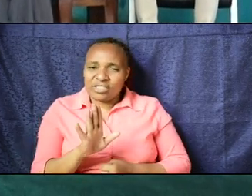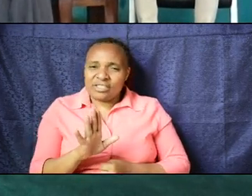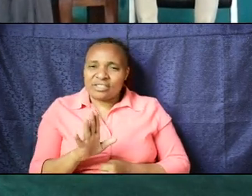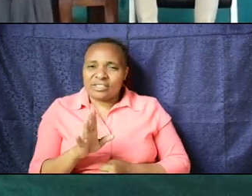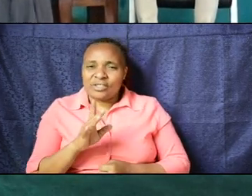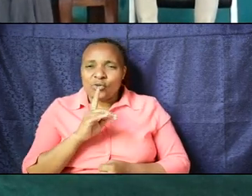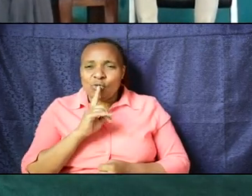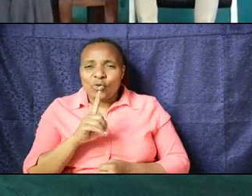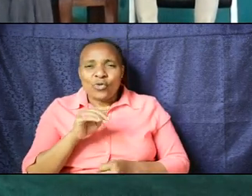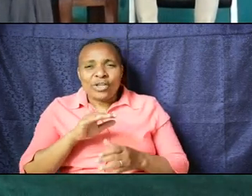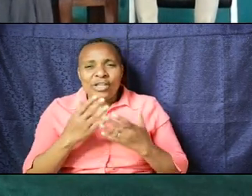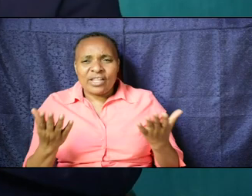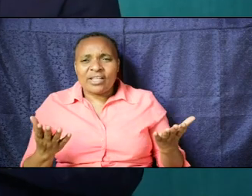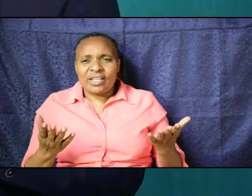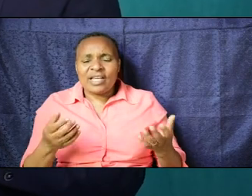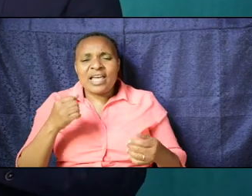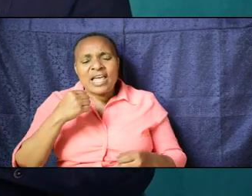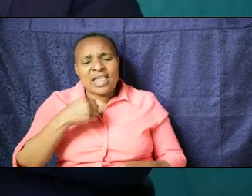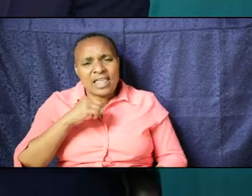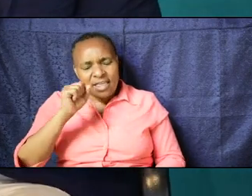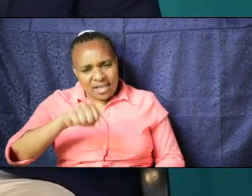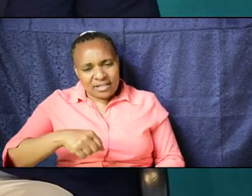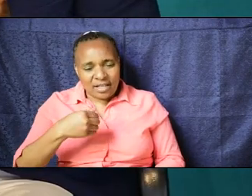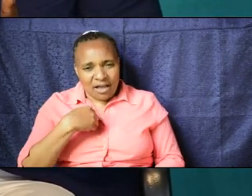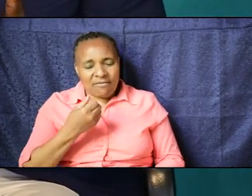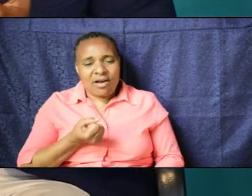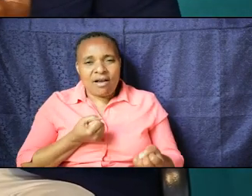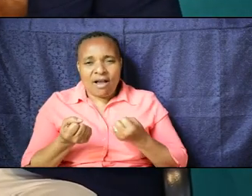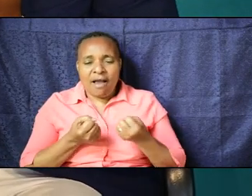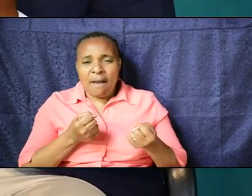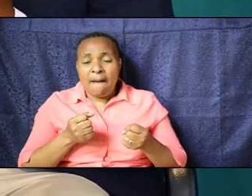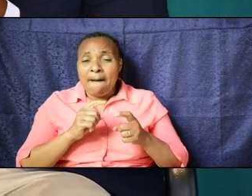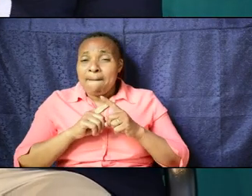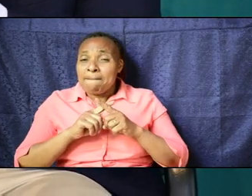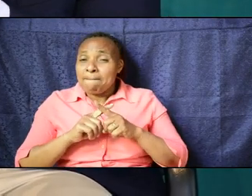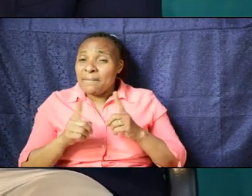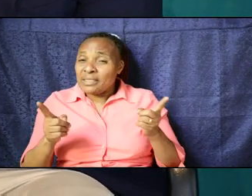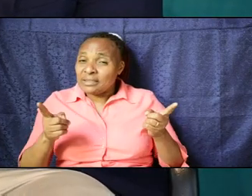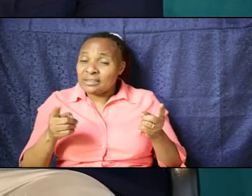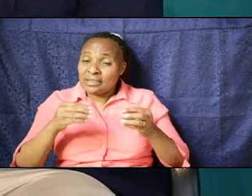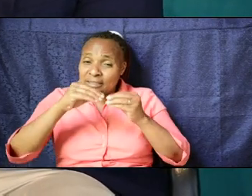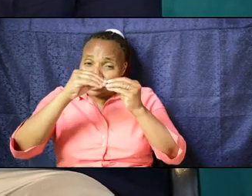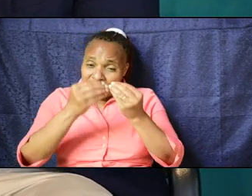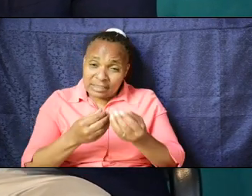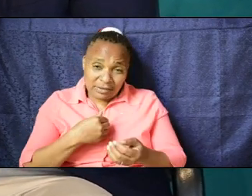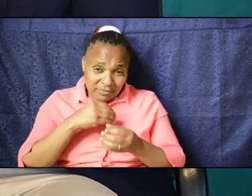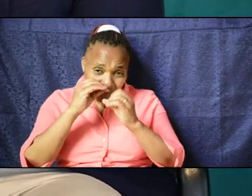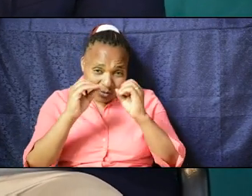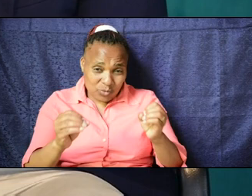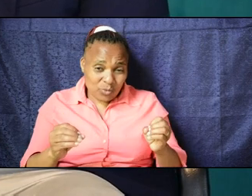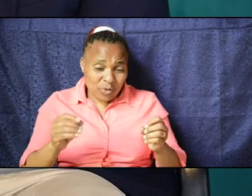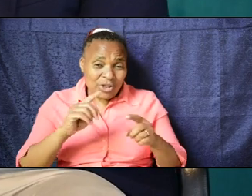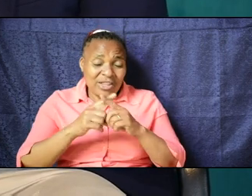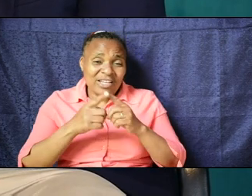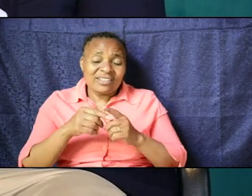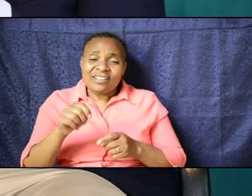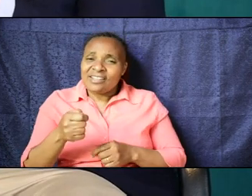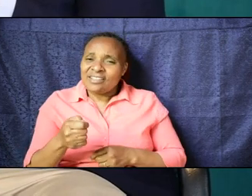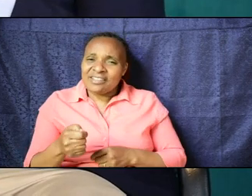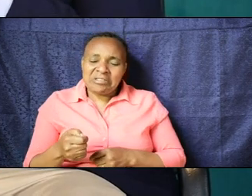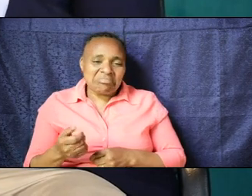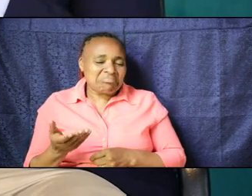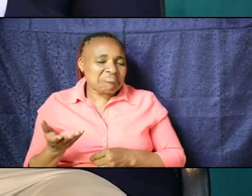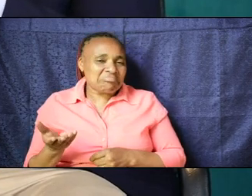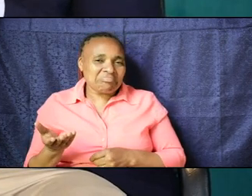So the thing is, like, yes, you have a car, but you don't have the driving license and then the key. These